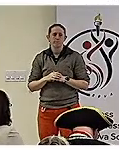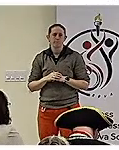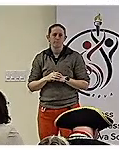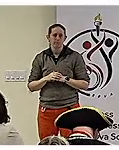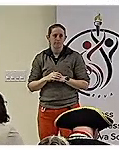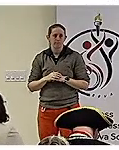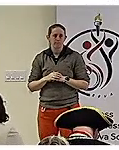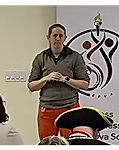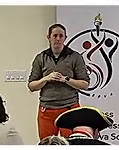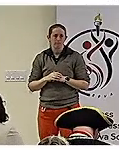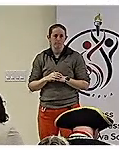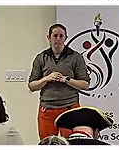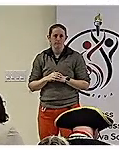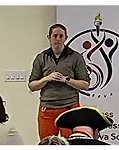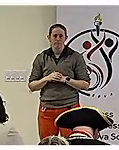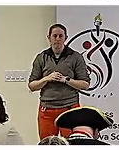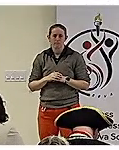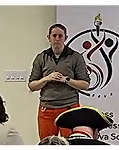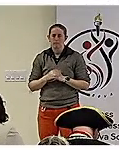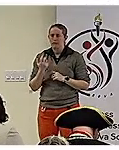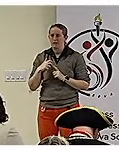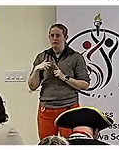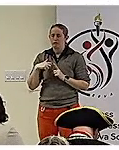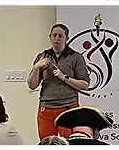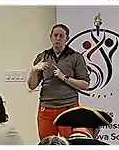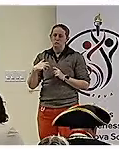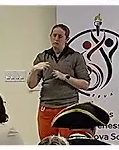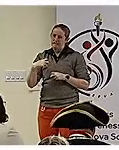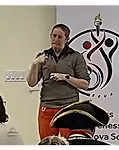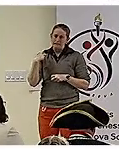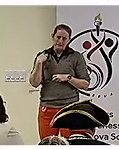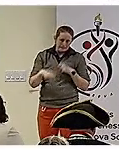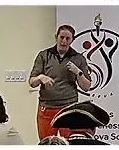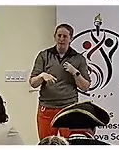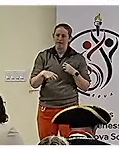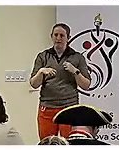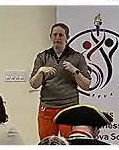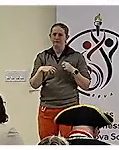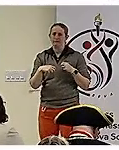toughest battles are given to the strongest warriors.